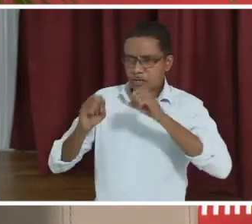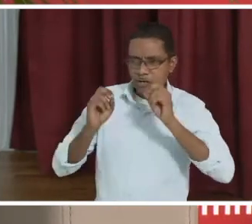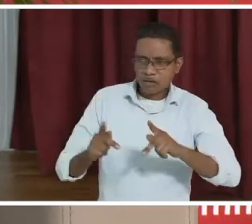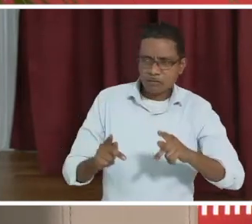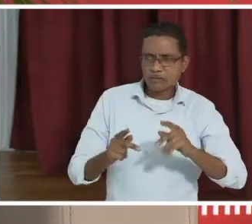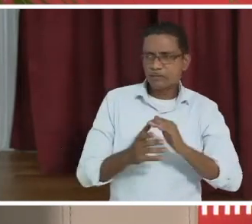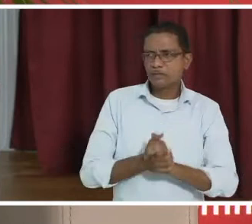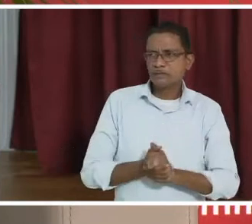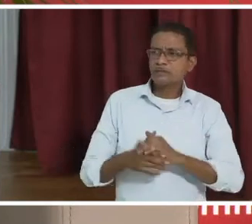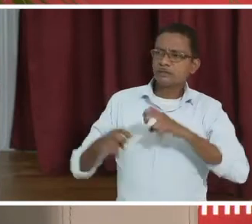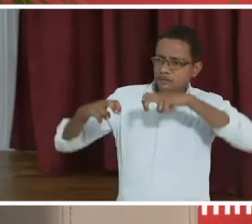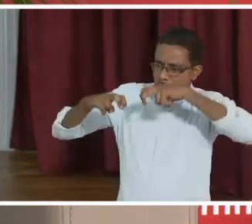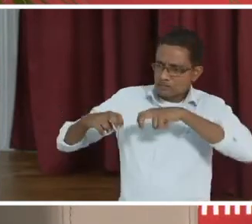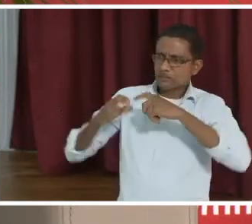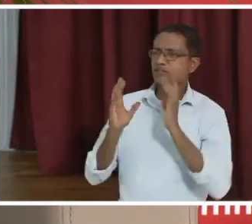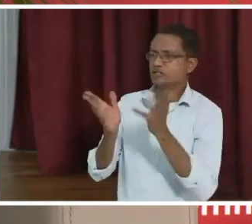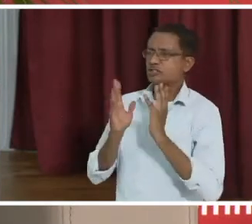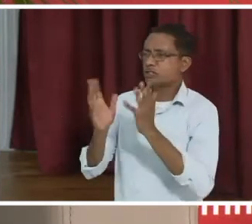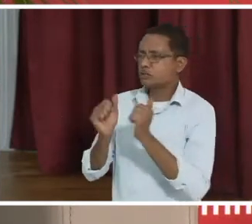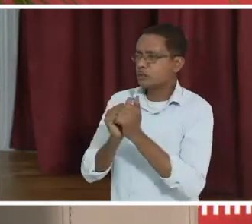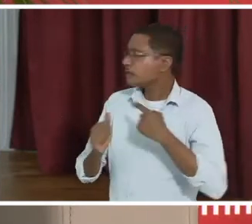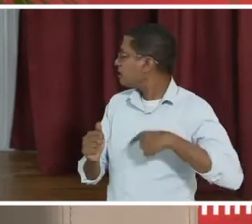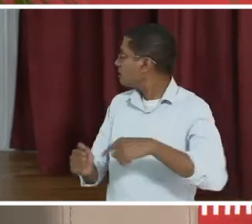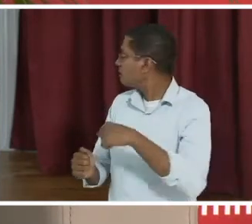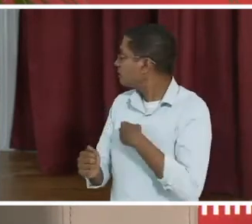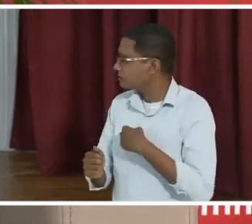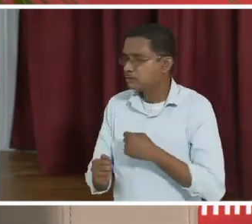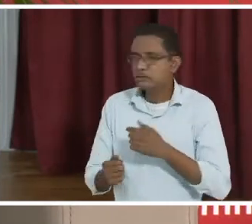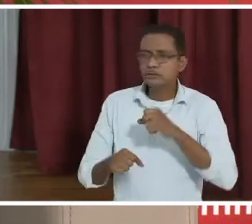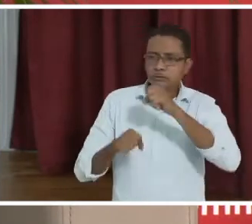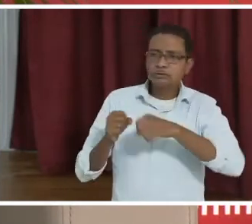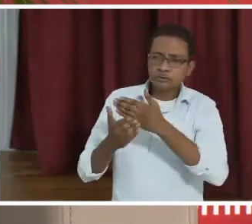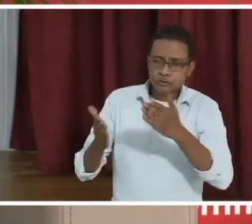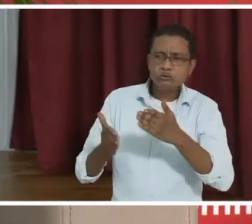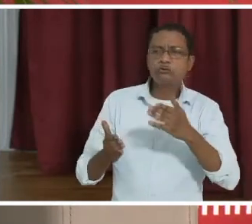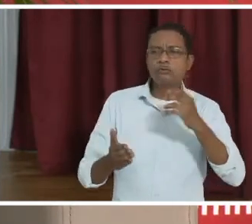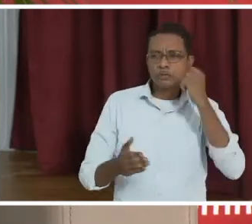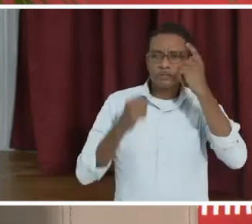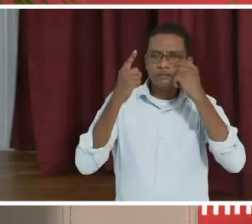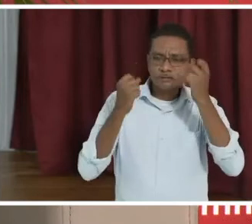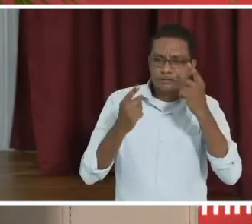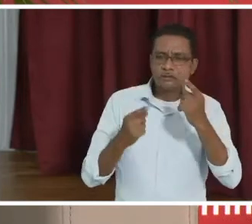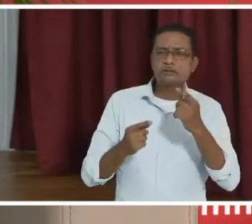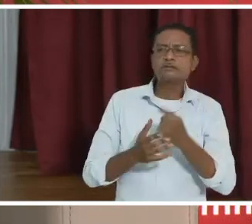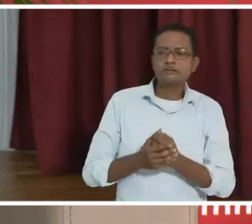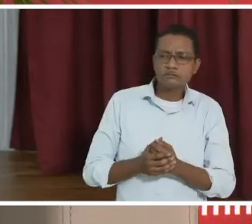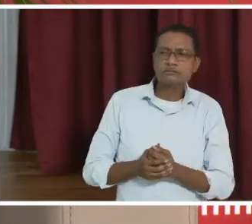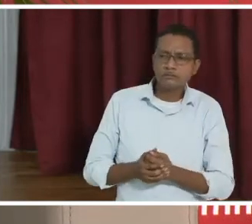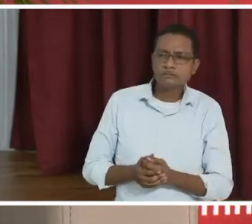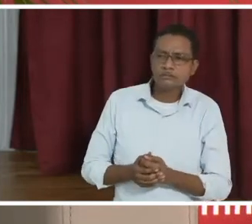sit and chat with us so that you would be able to understand where you're at financially.